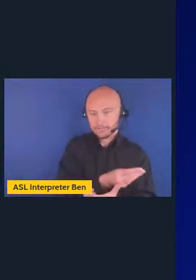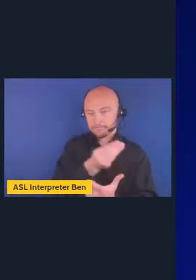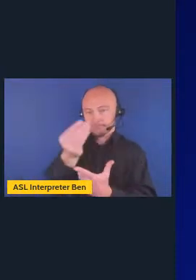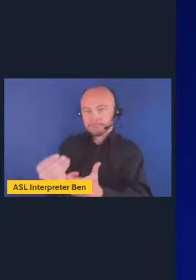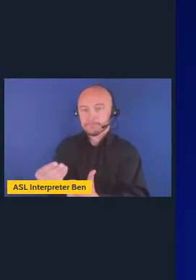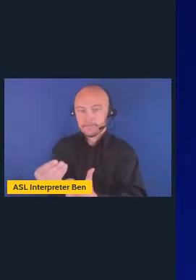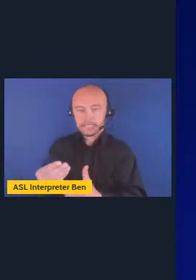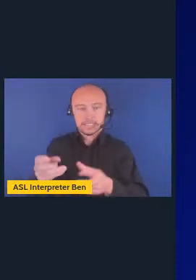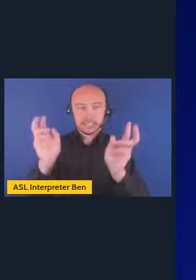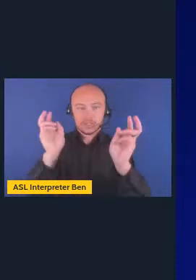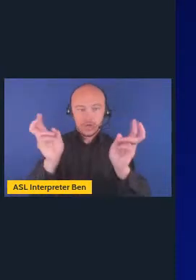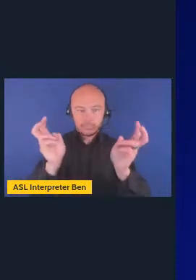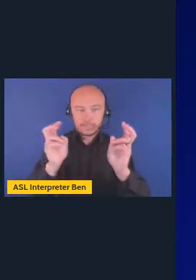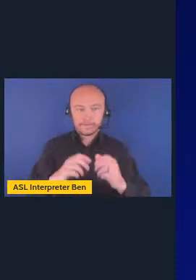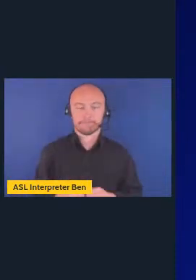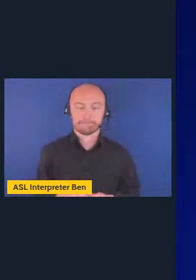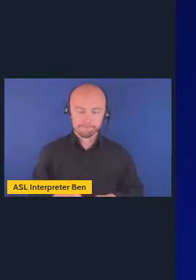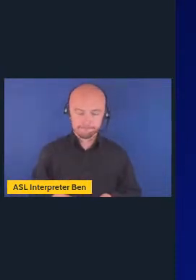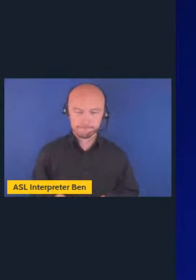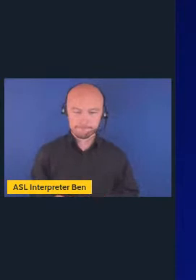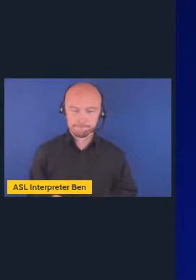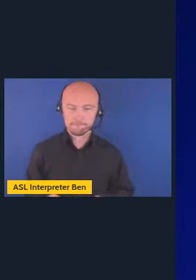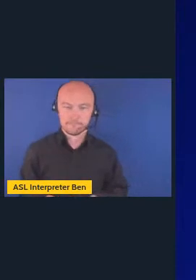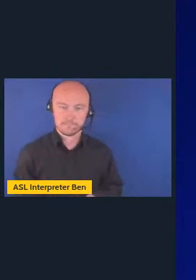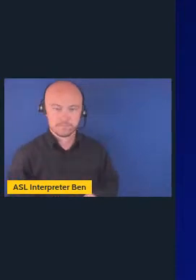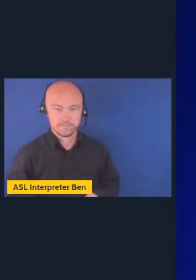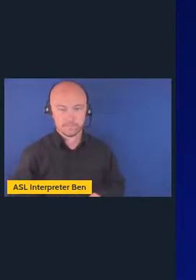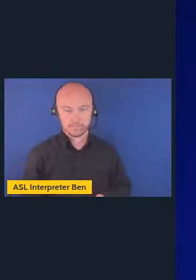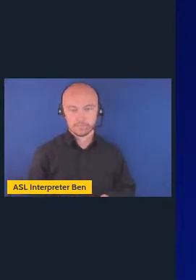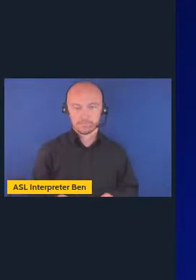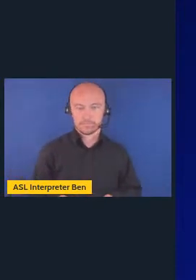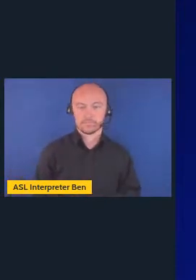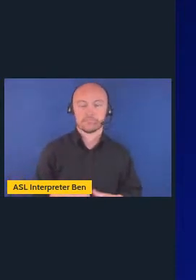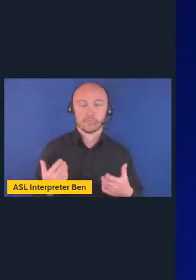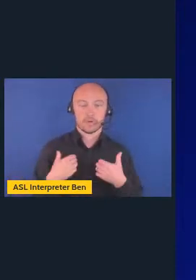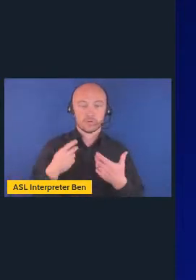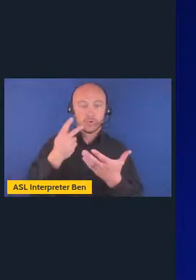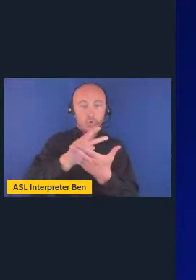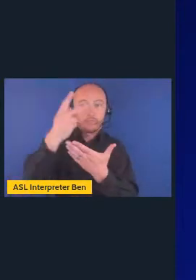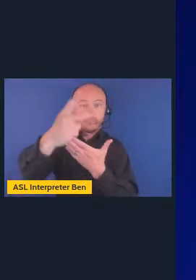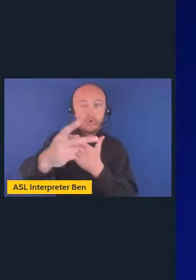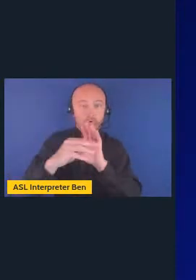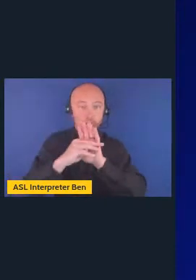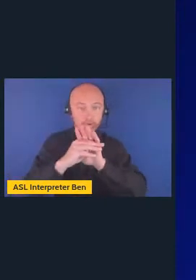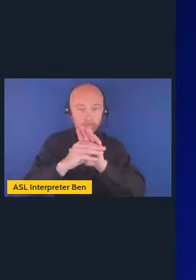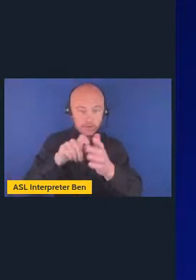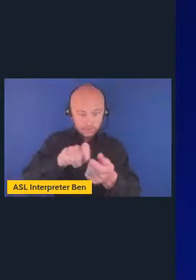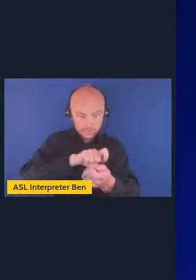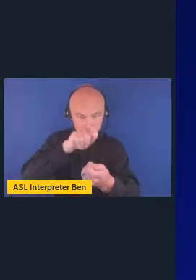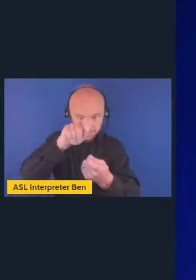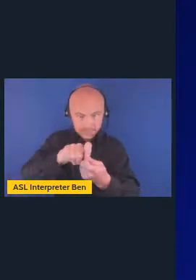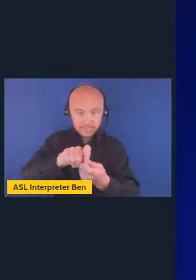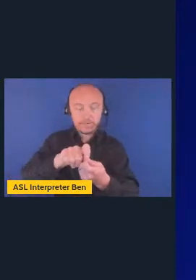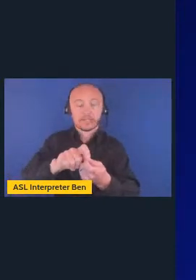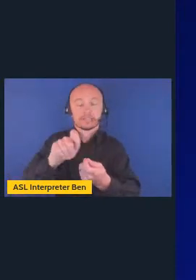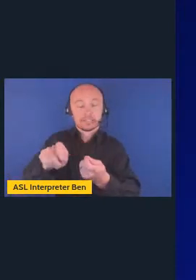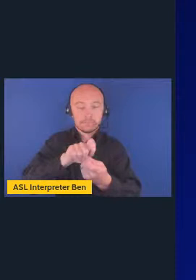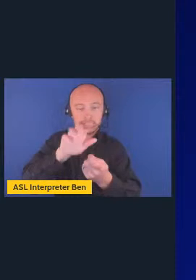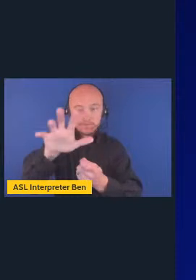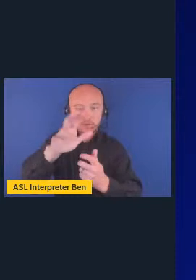SNS topic. Now what you've done is brought a programming model centered in your integration patterns, centered in your